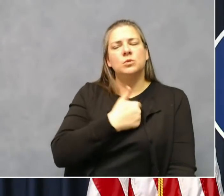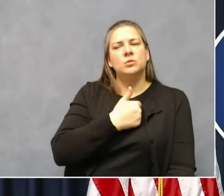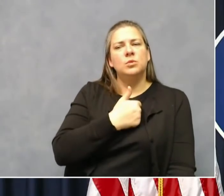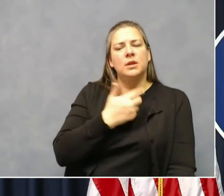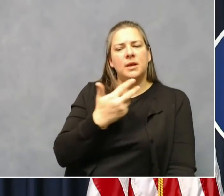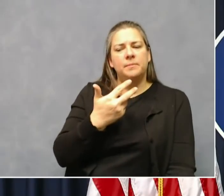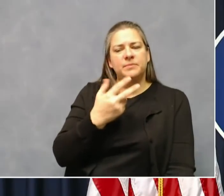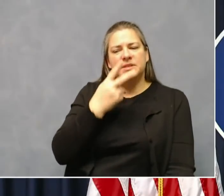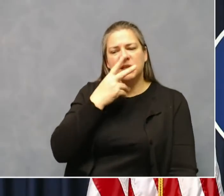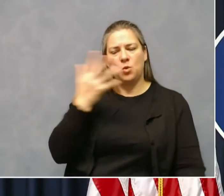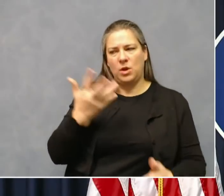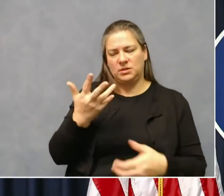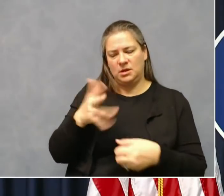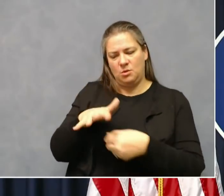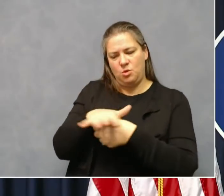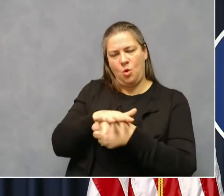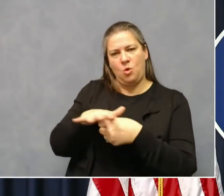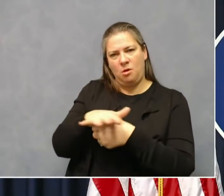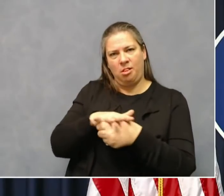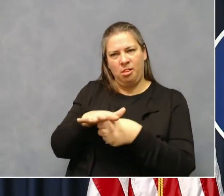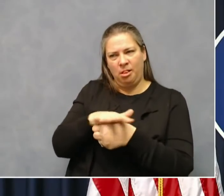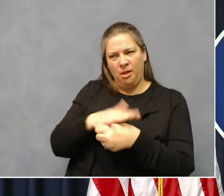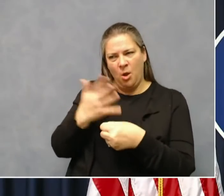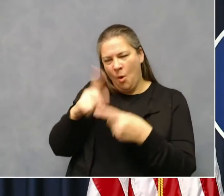ability on that is.